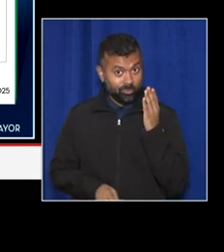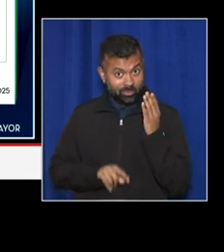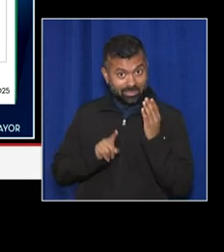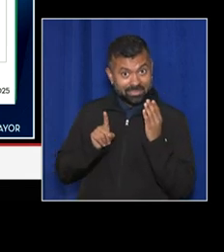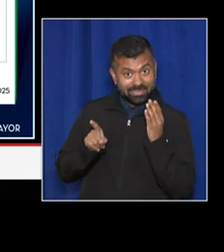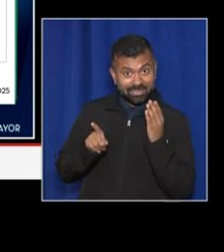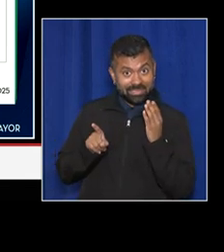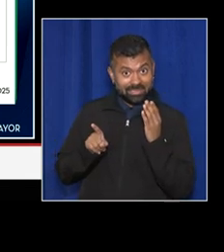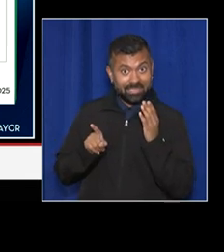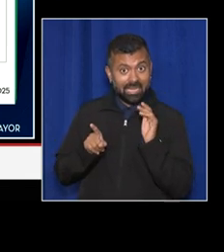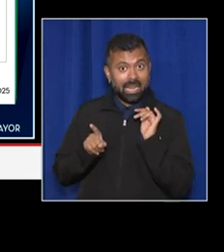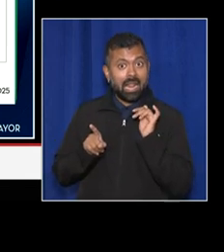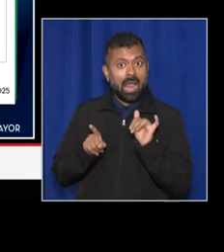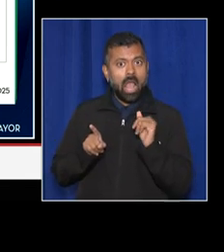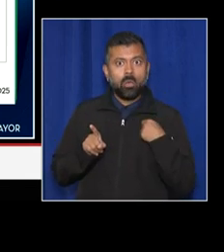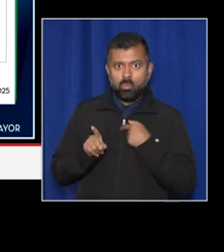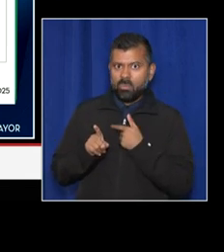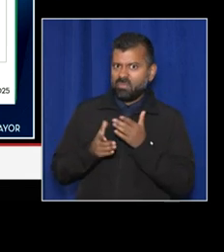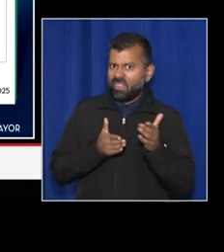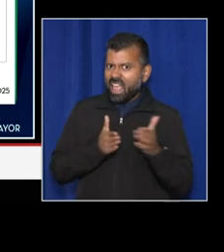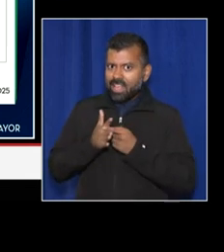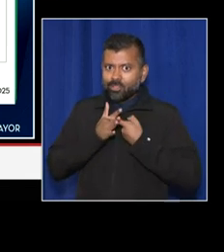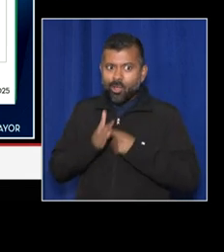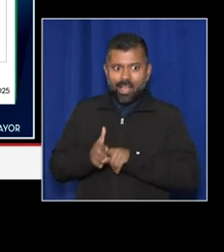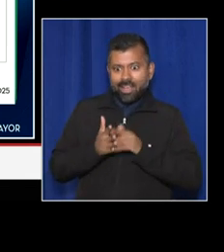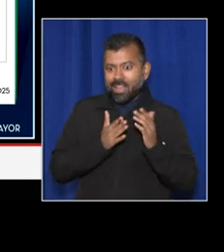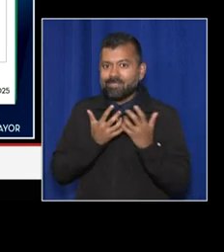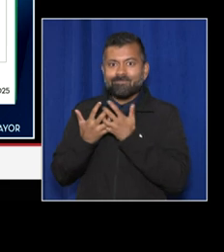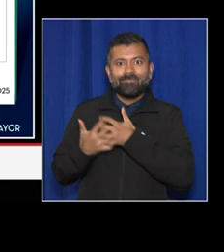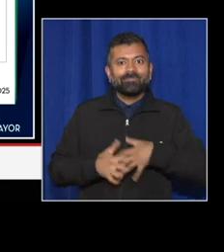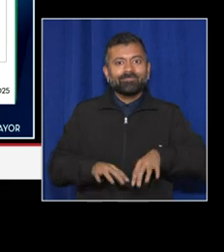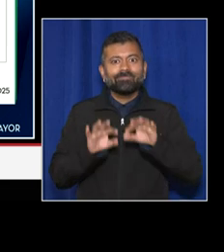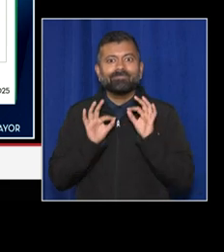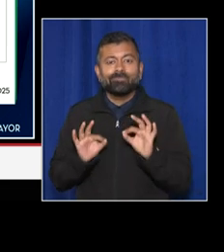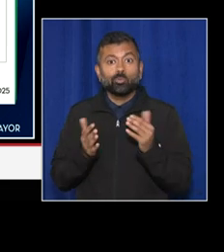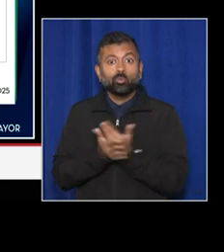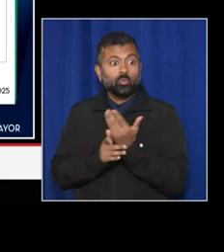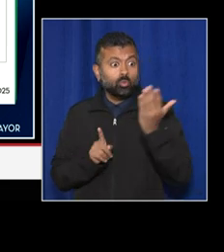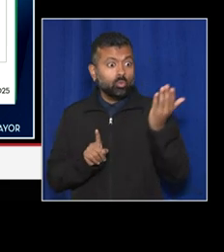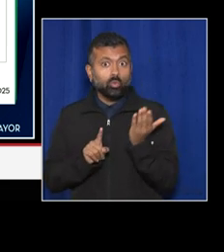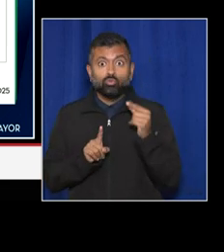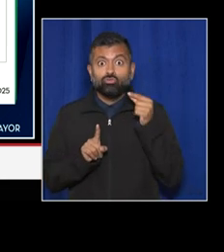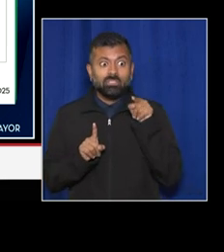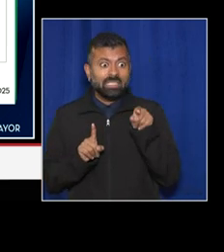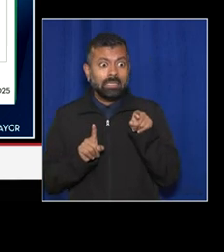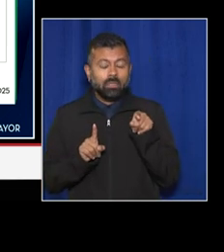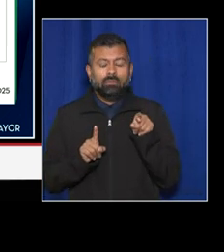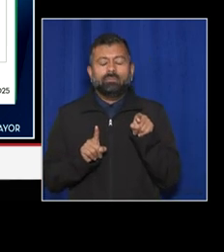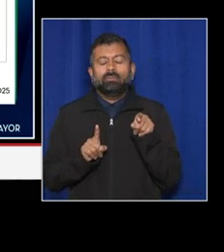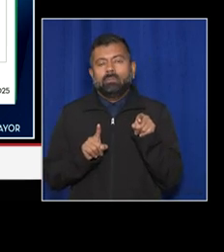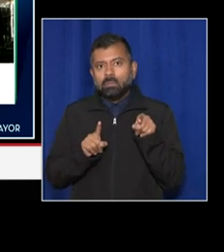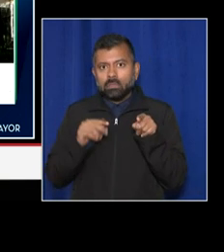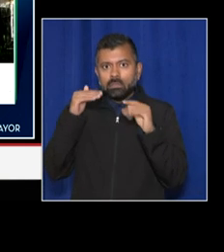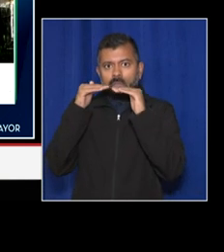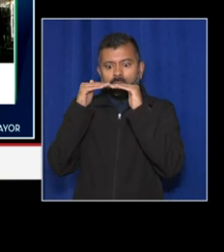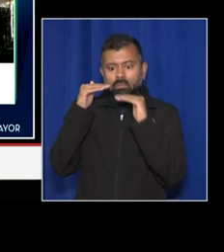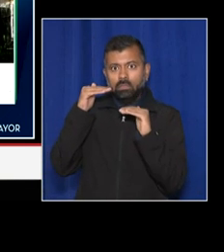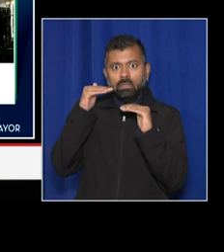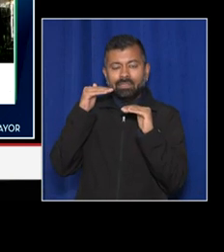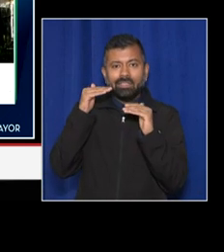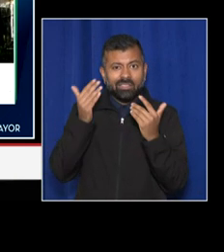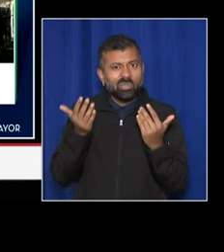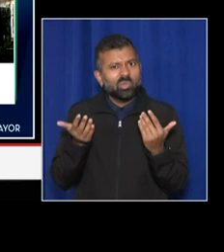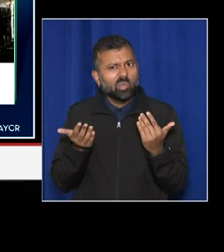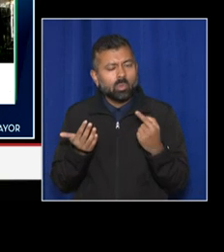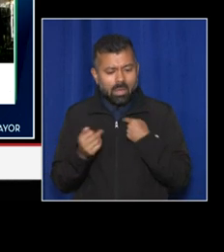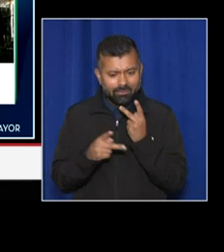our budget, reshape our budget to base it on what you see in the green lines. So now